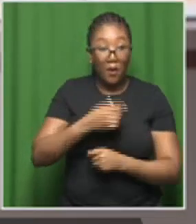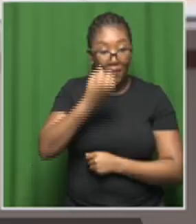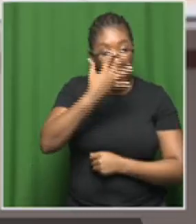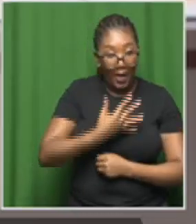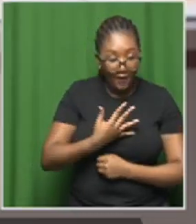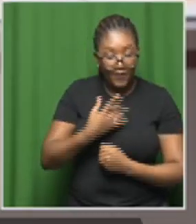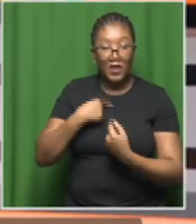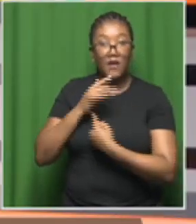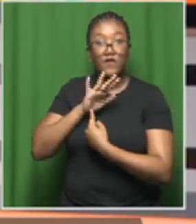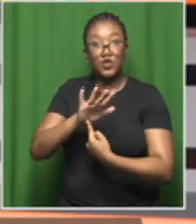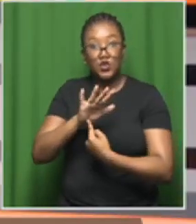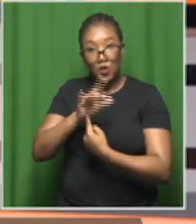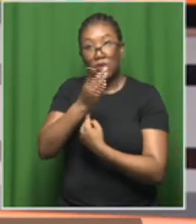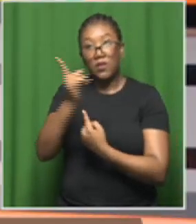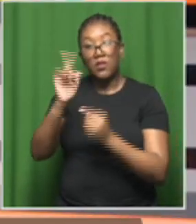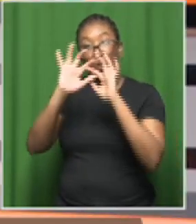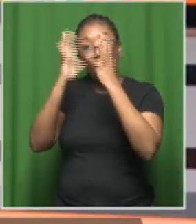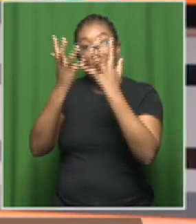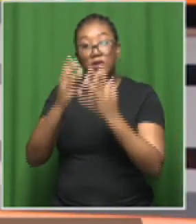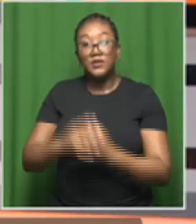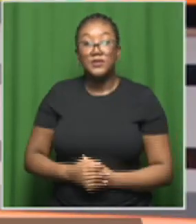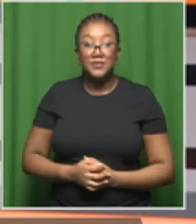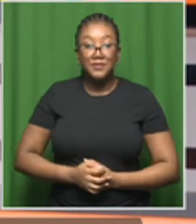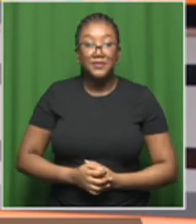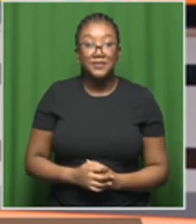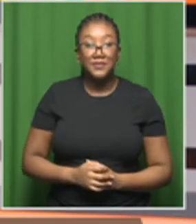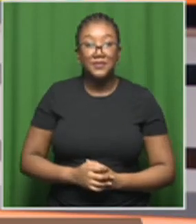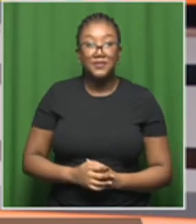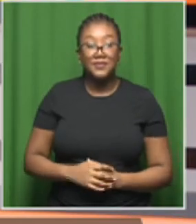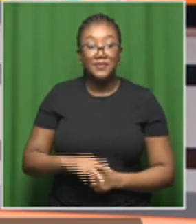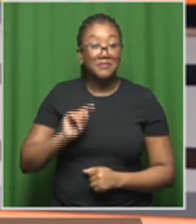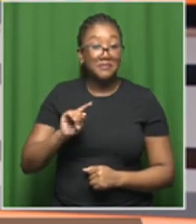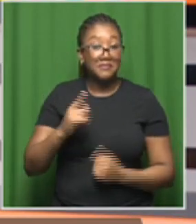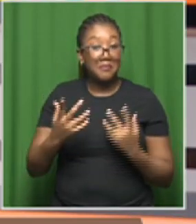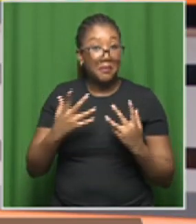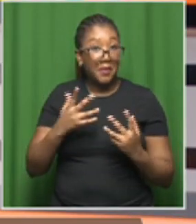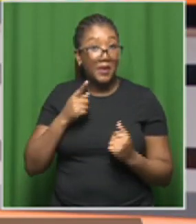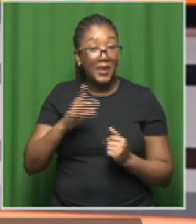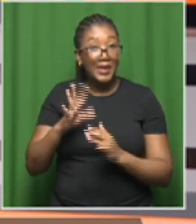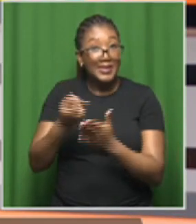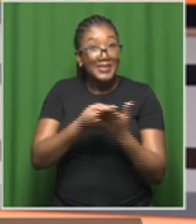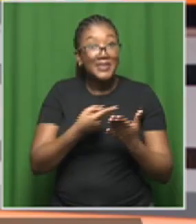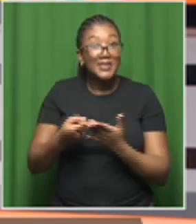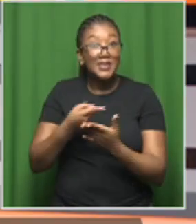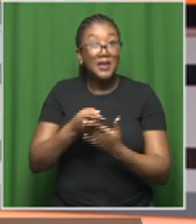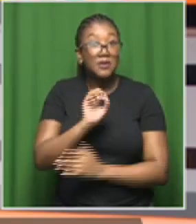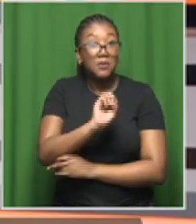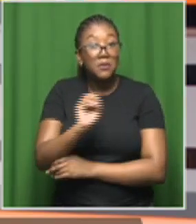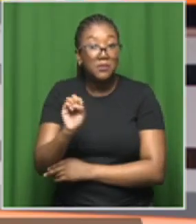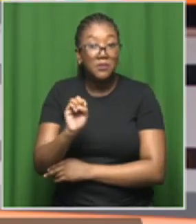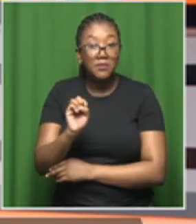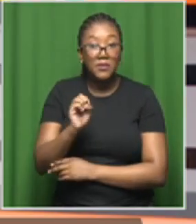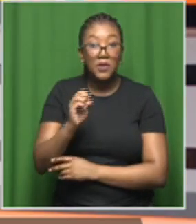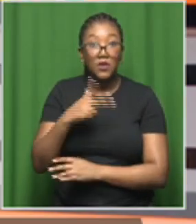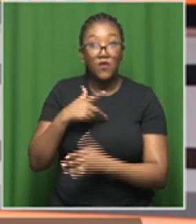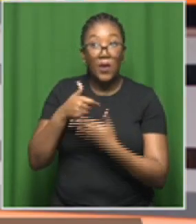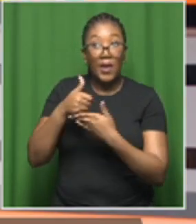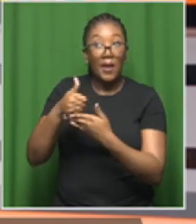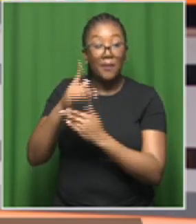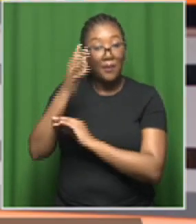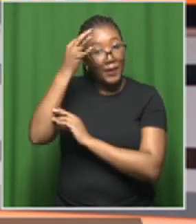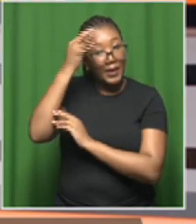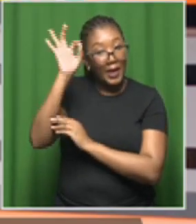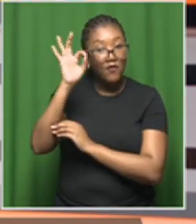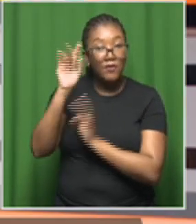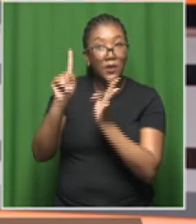Yeah. And I quite wonder whether you know, a discussion was had in terms of just coercing the government to